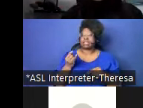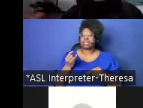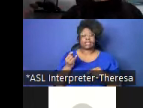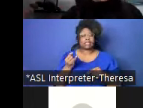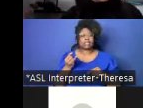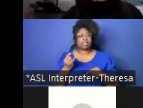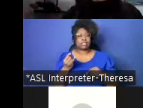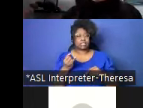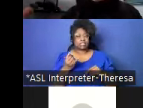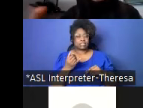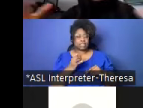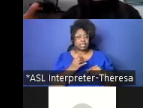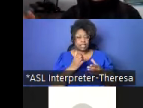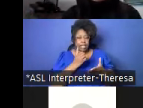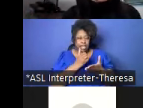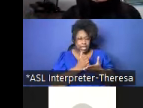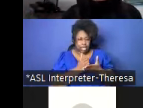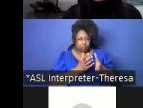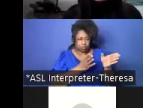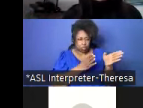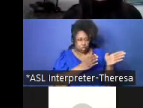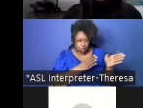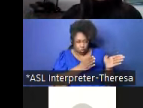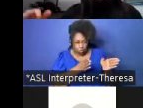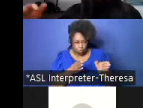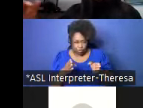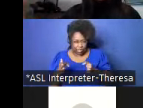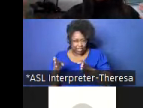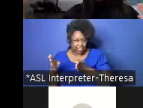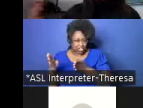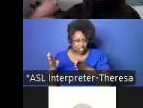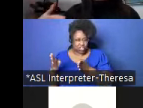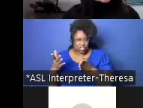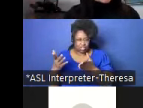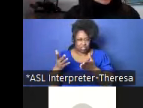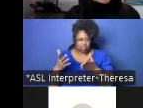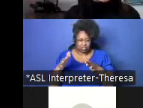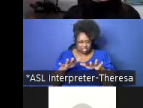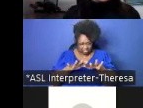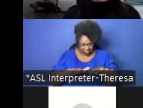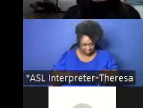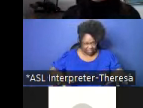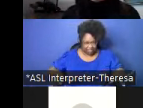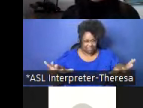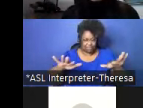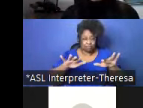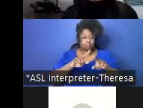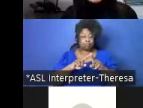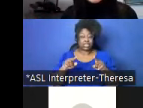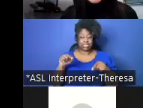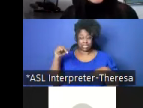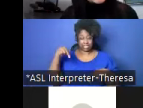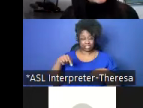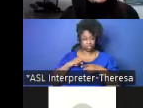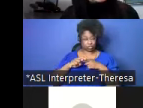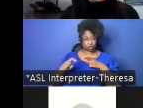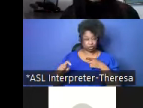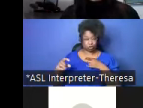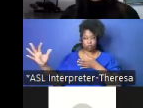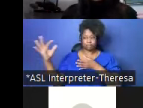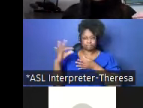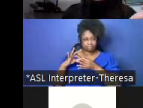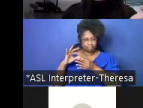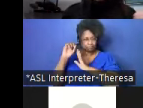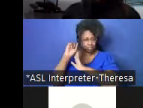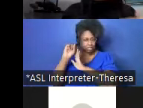facilitating coordination across a broader geographic area, but on this call, you have state agencies,